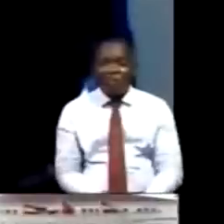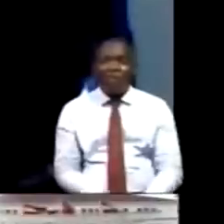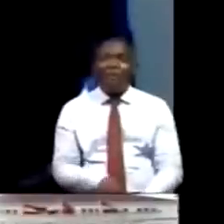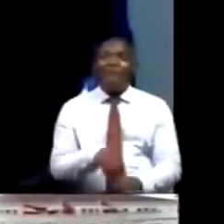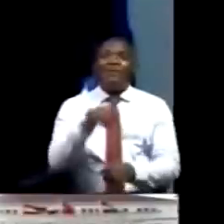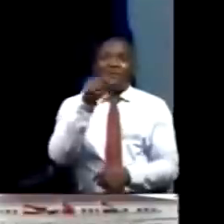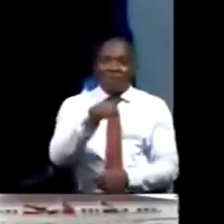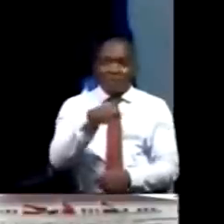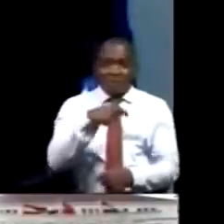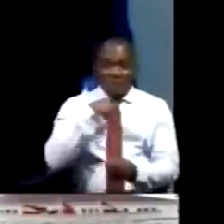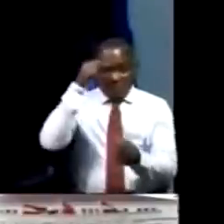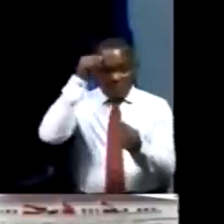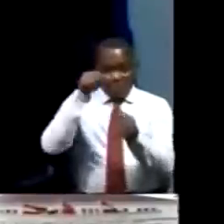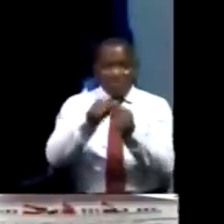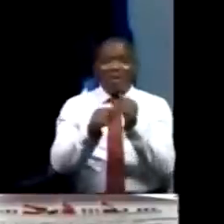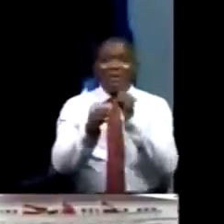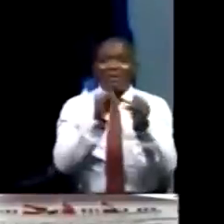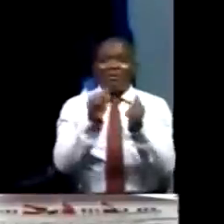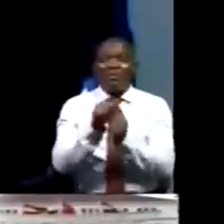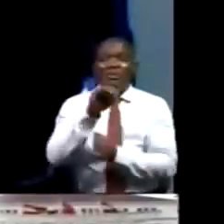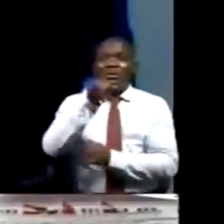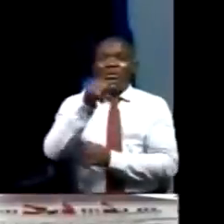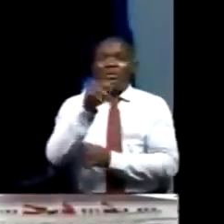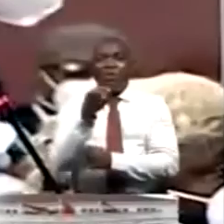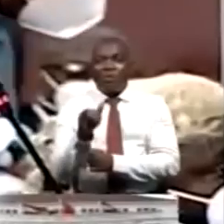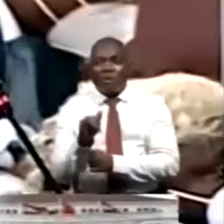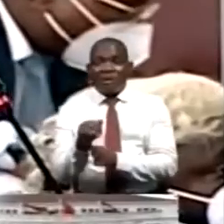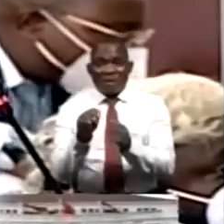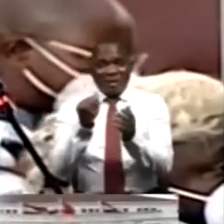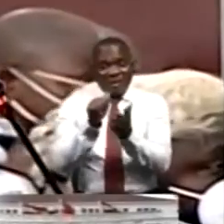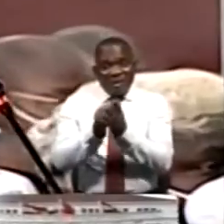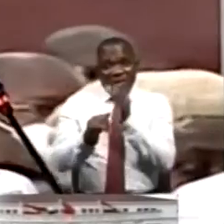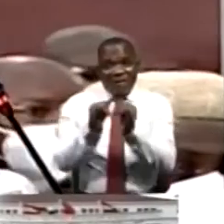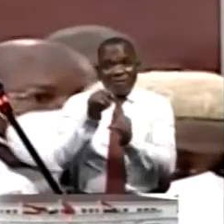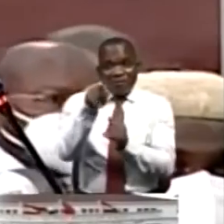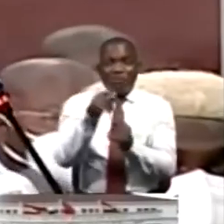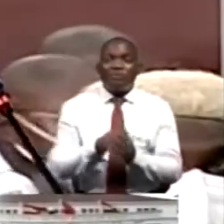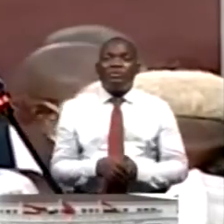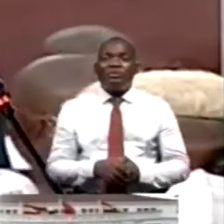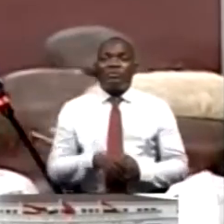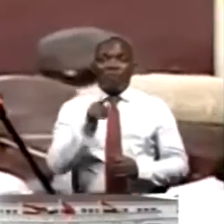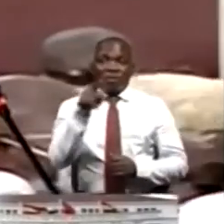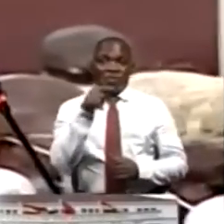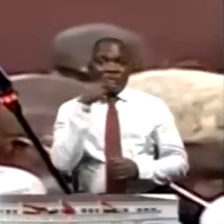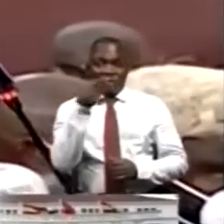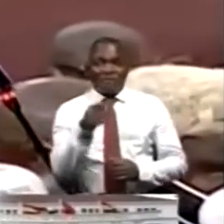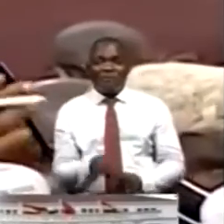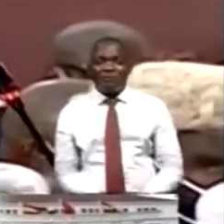Yes, I do recall. Now, in that interview, you stated